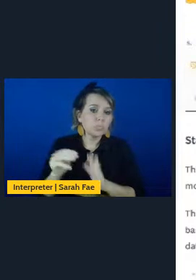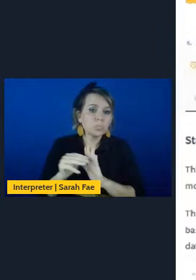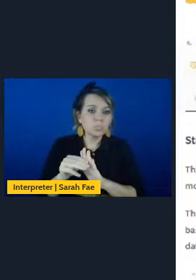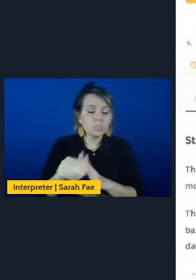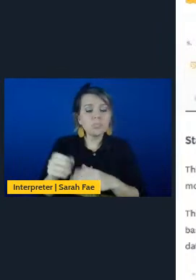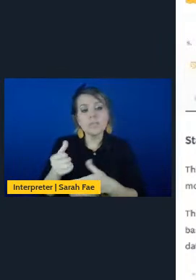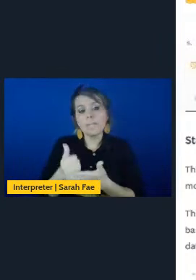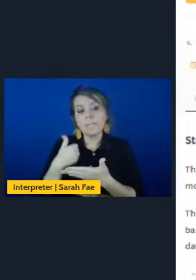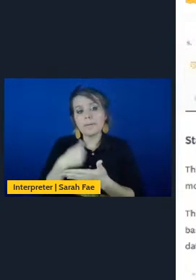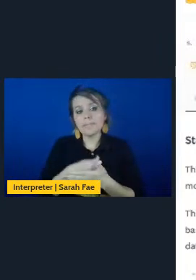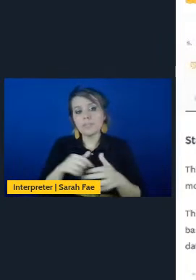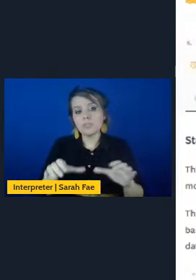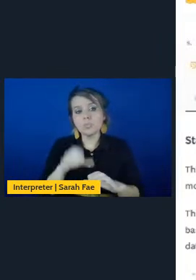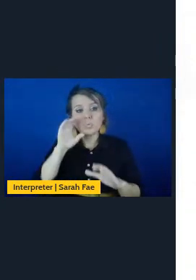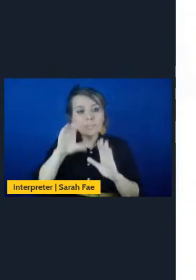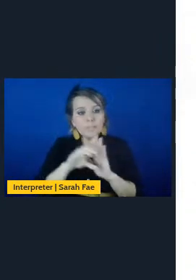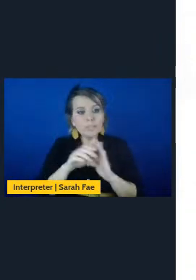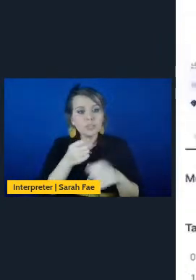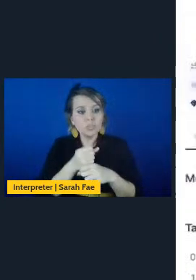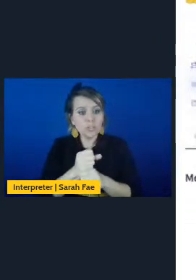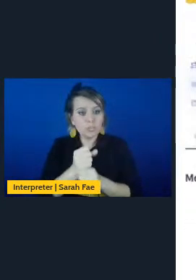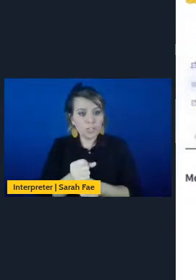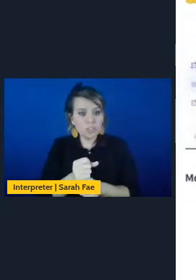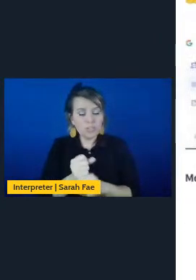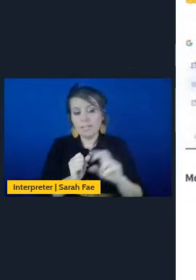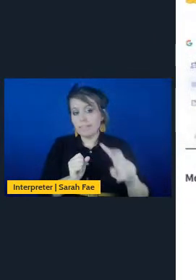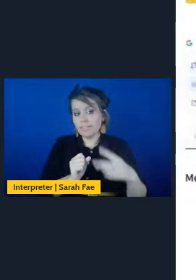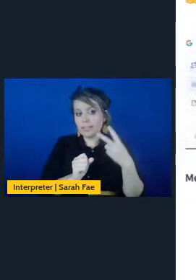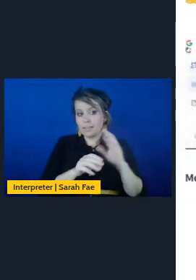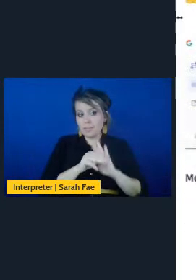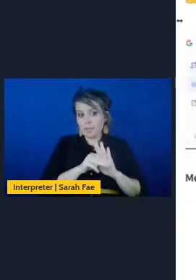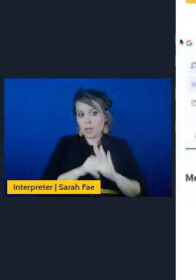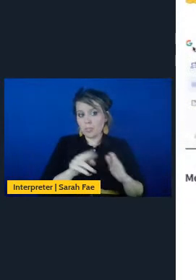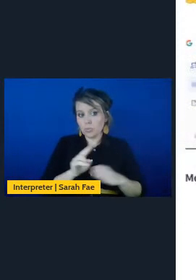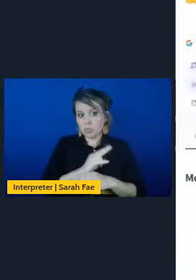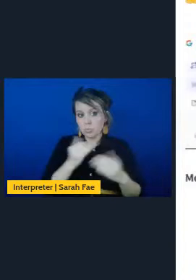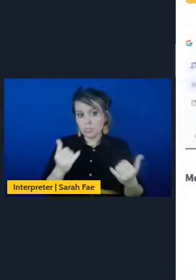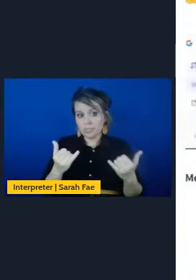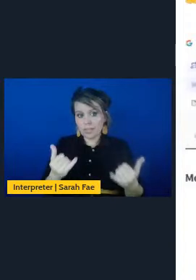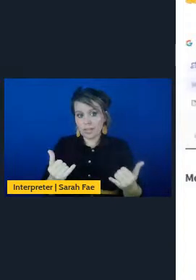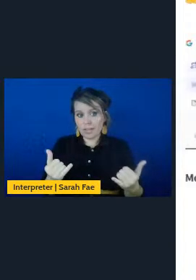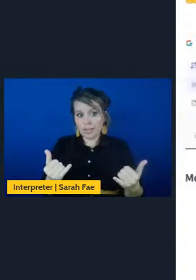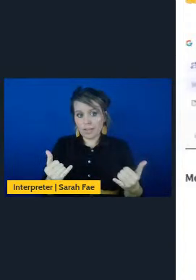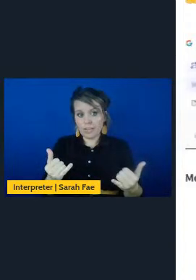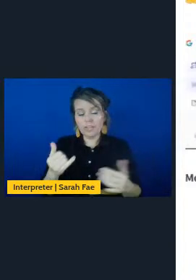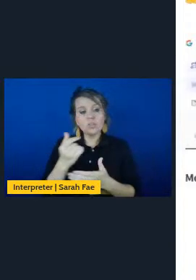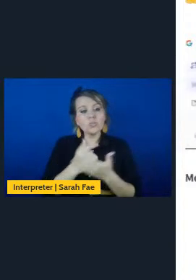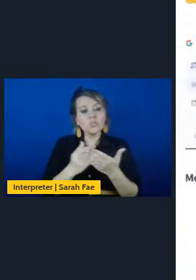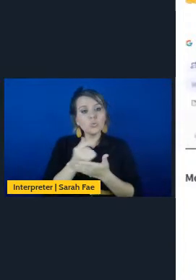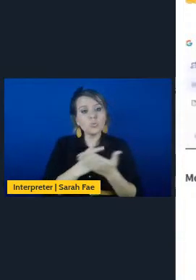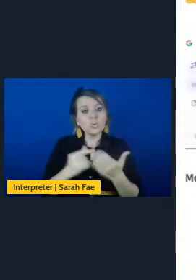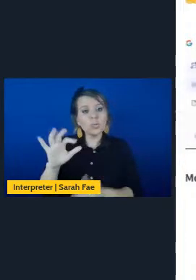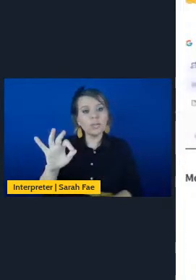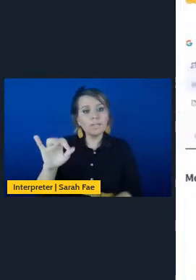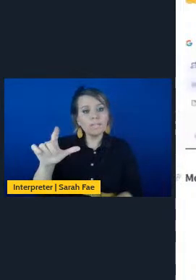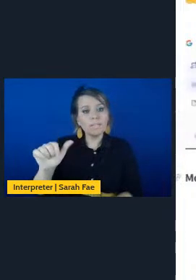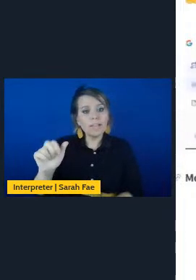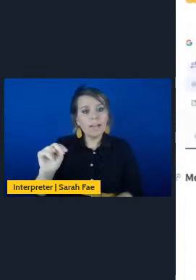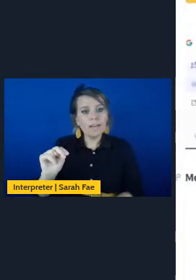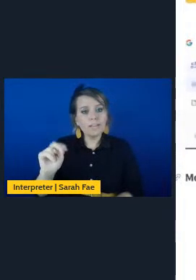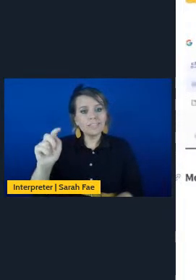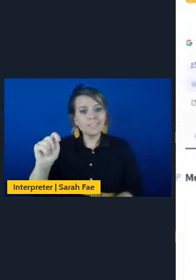generation. And the second model that we are going to use today is Google's Flanty 5